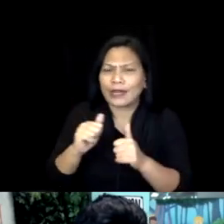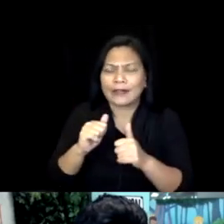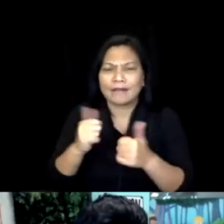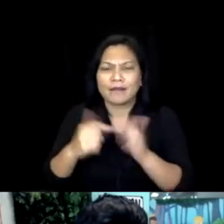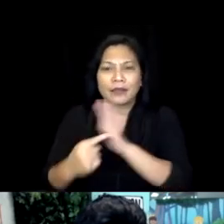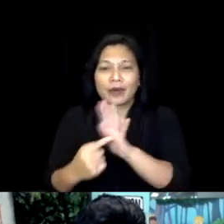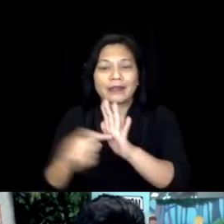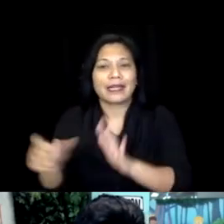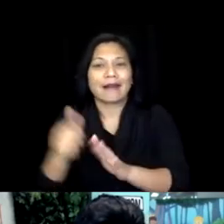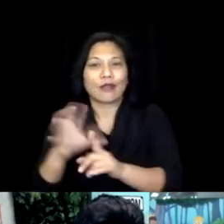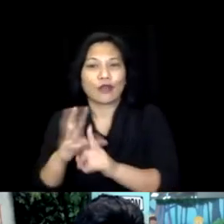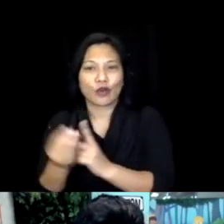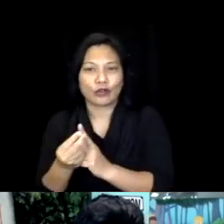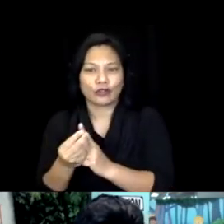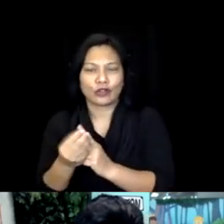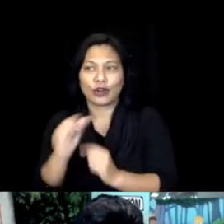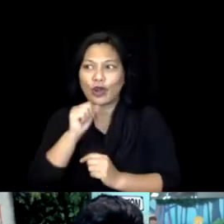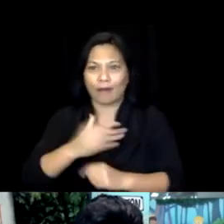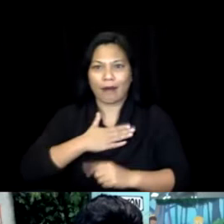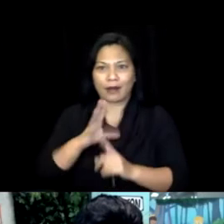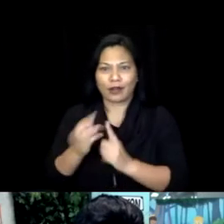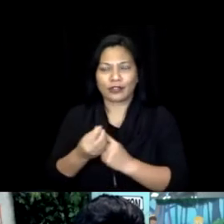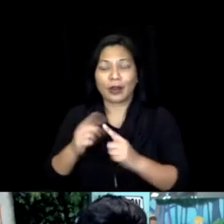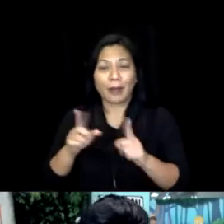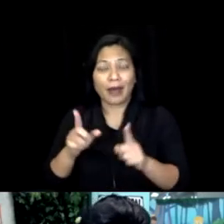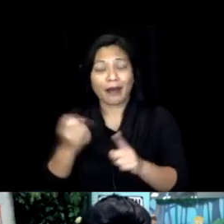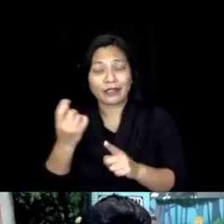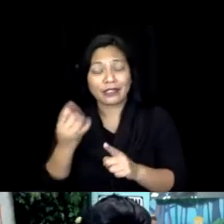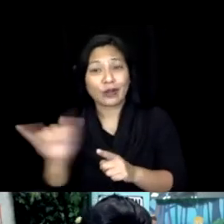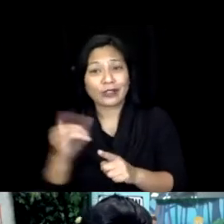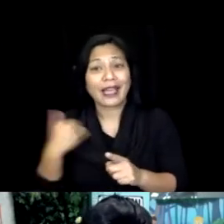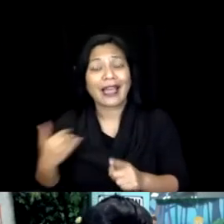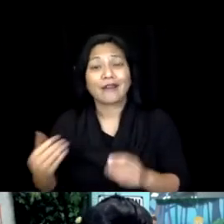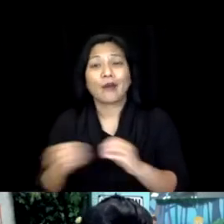some ways and the most place to go wrong.